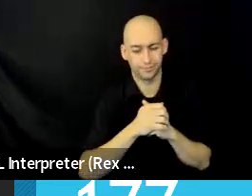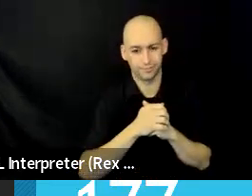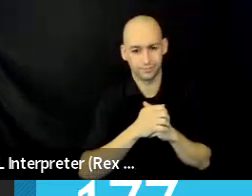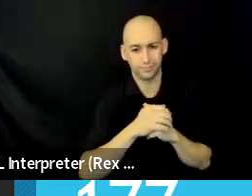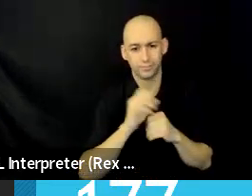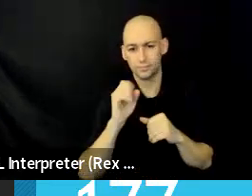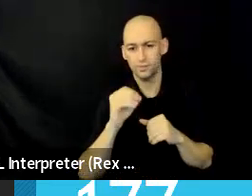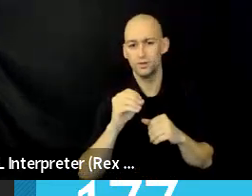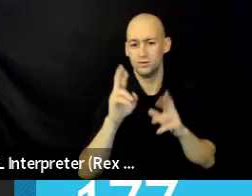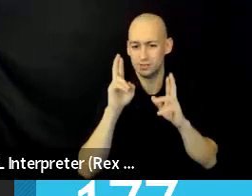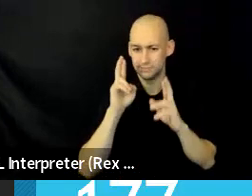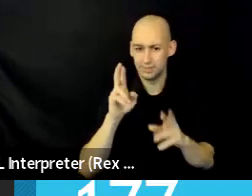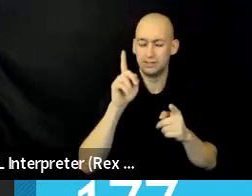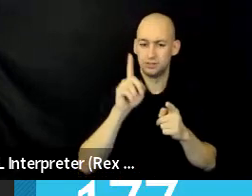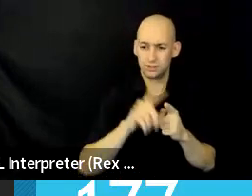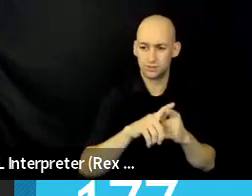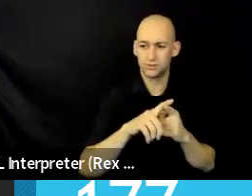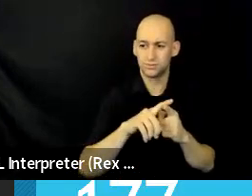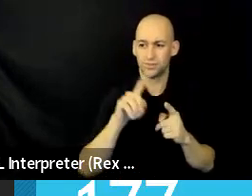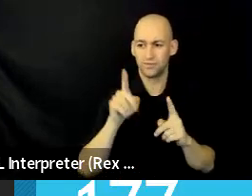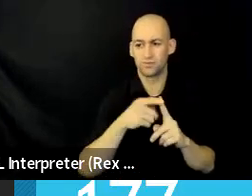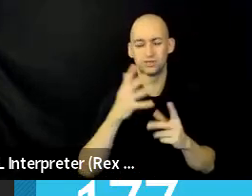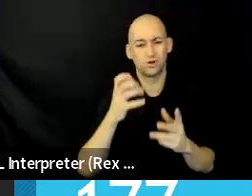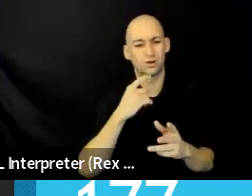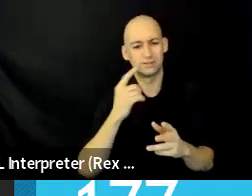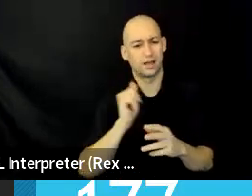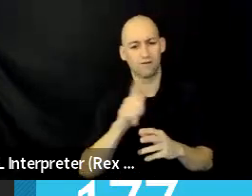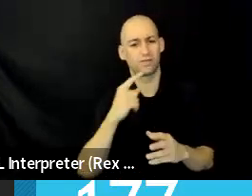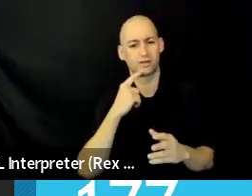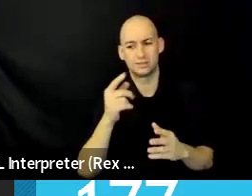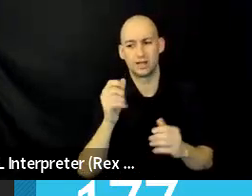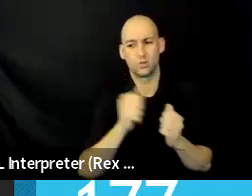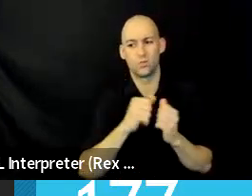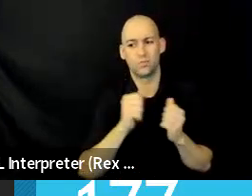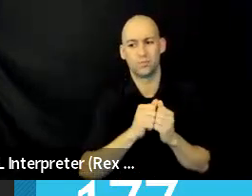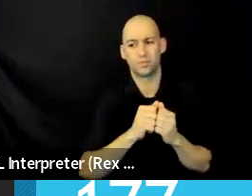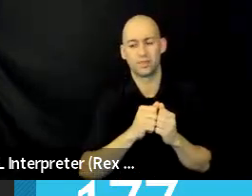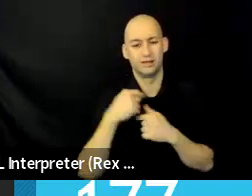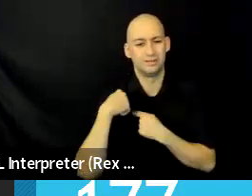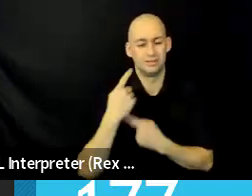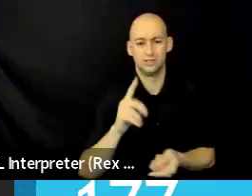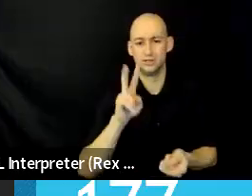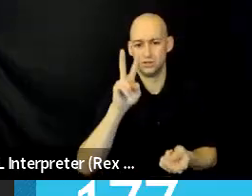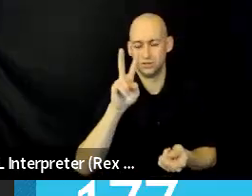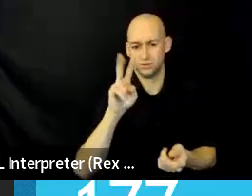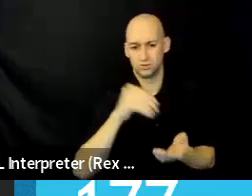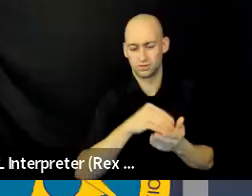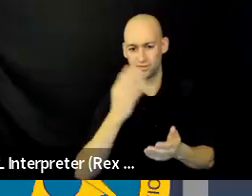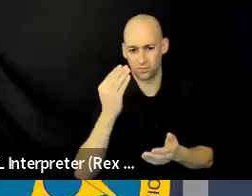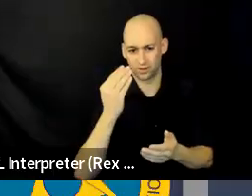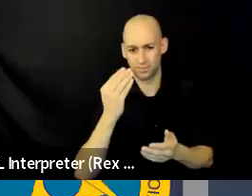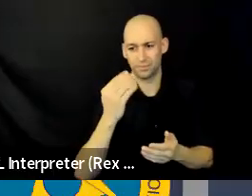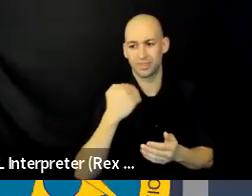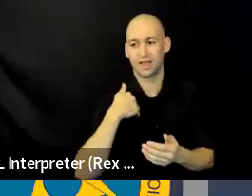So with respect to, well, first of all, if I could just preface everything I say with, since December 2014, we've had